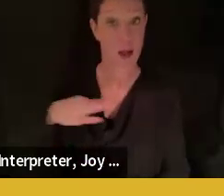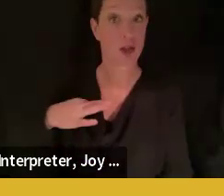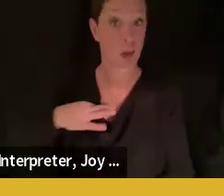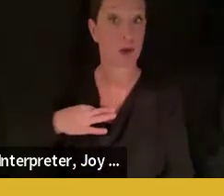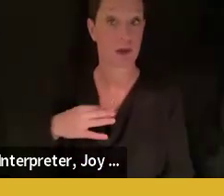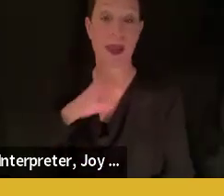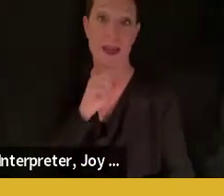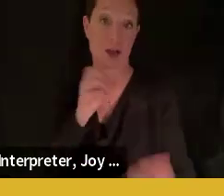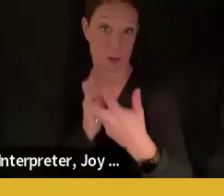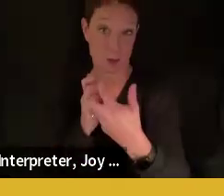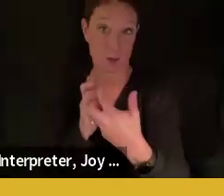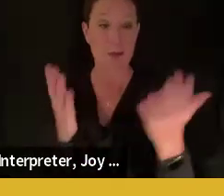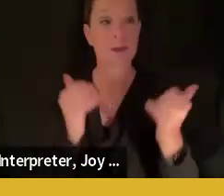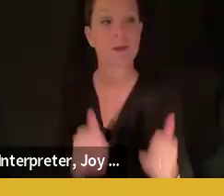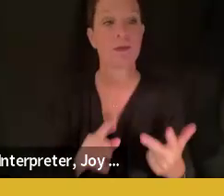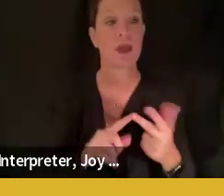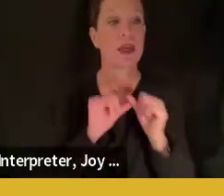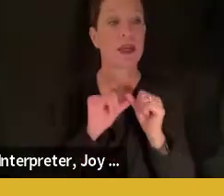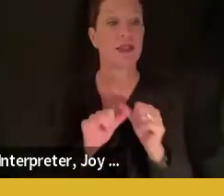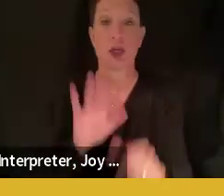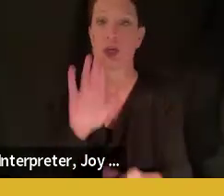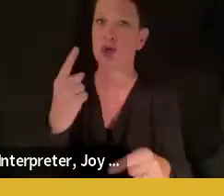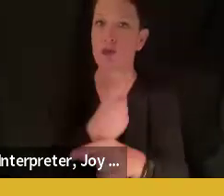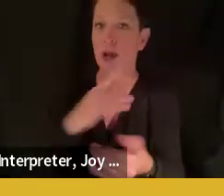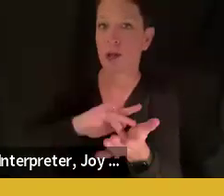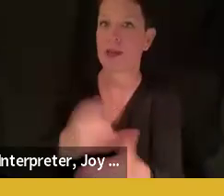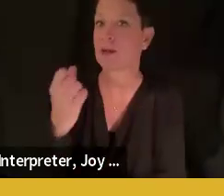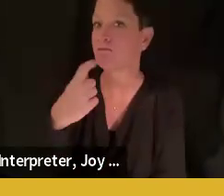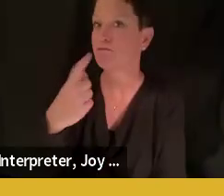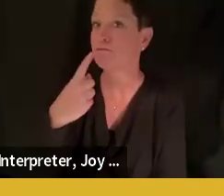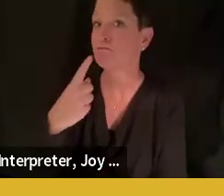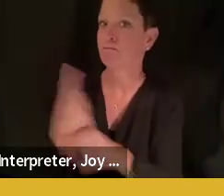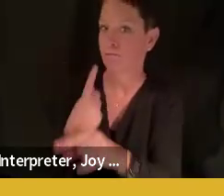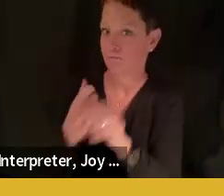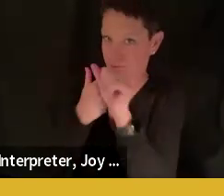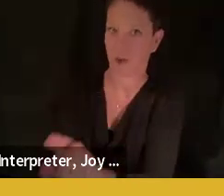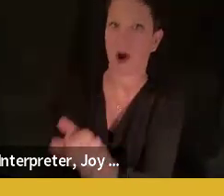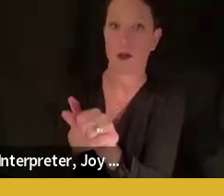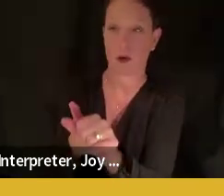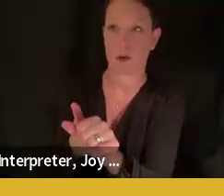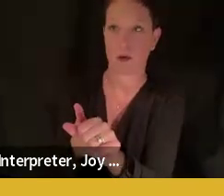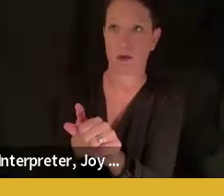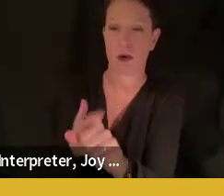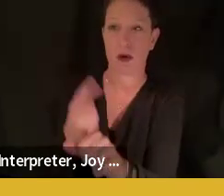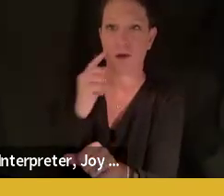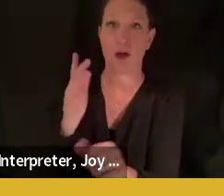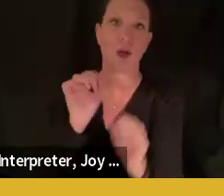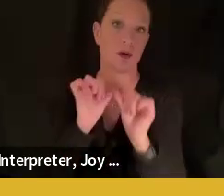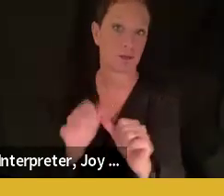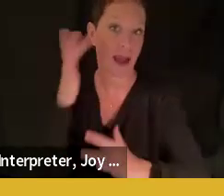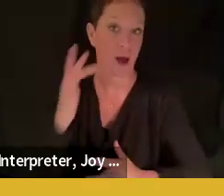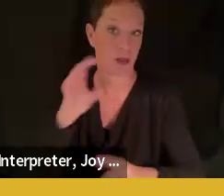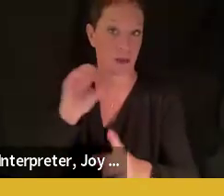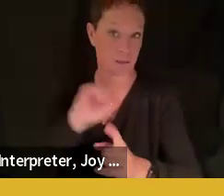that. You want to continue taking your medications exactly as prescribed for your chronic health